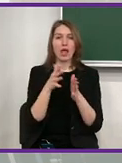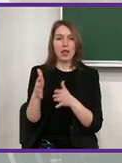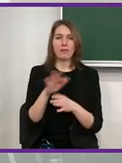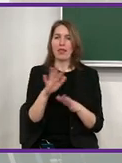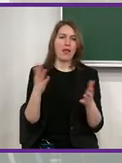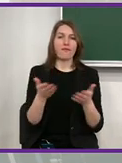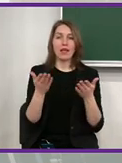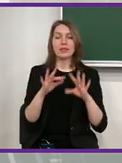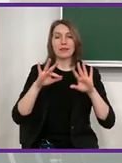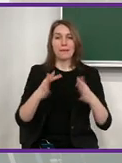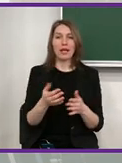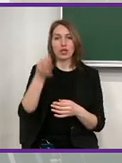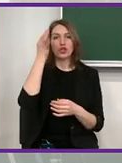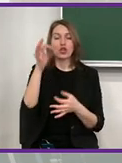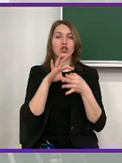the third group,